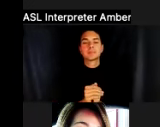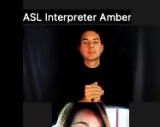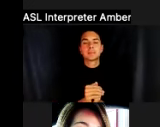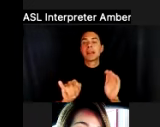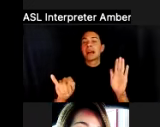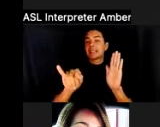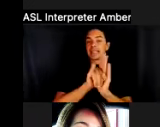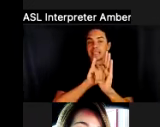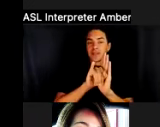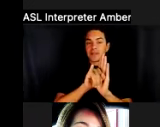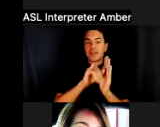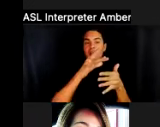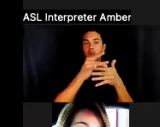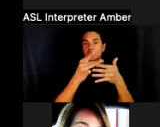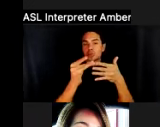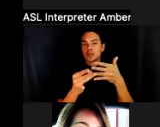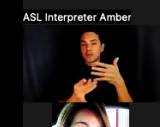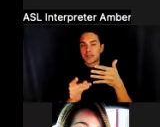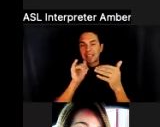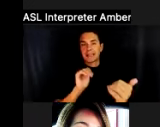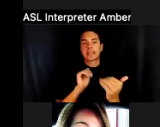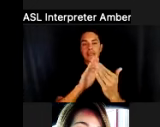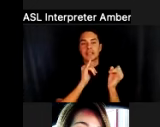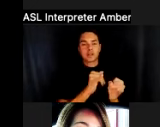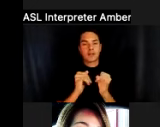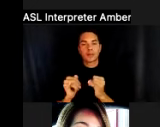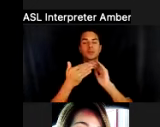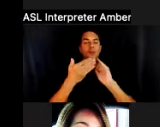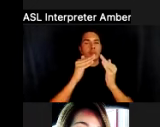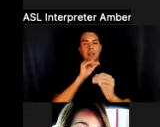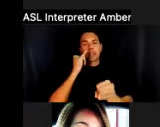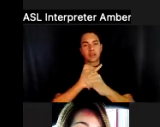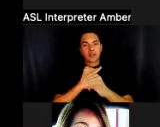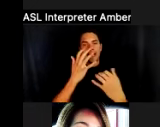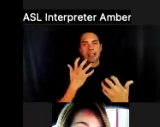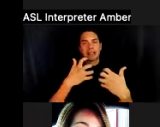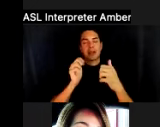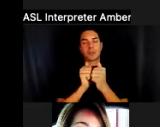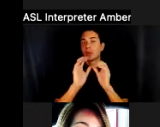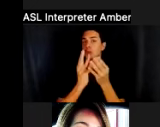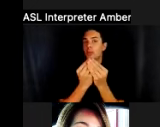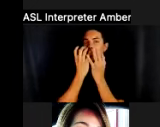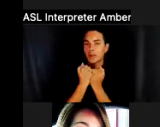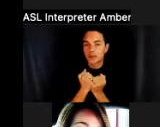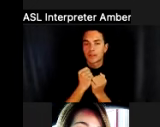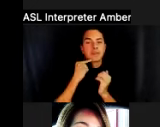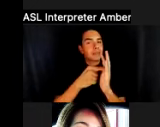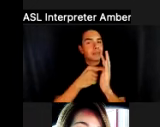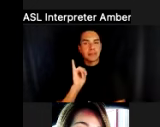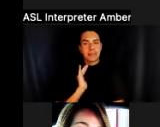and institutions too, to better align with the values we have. So how do we creatively